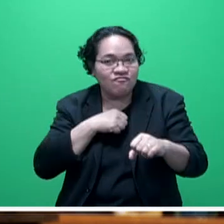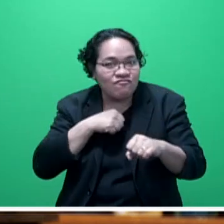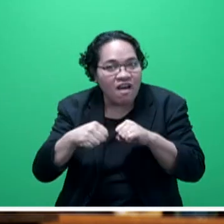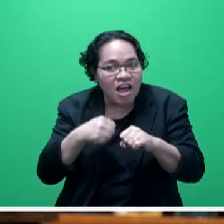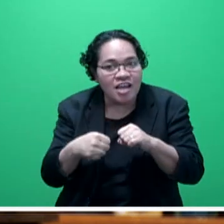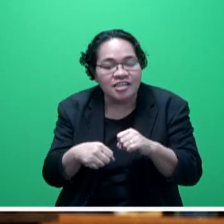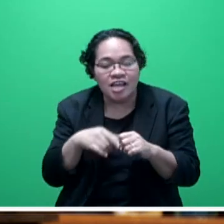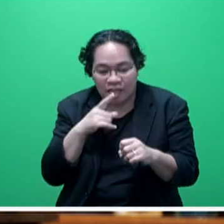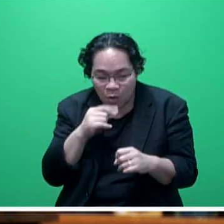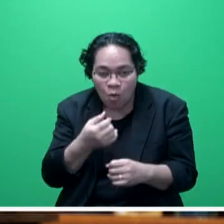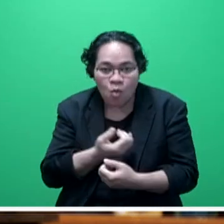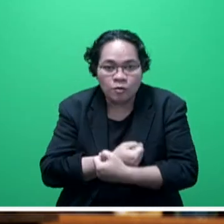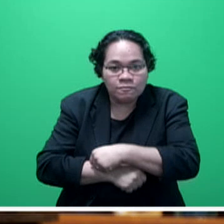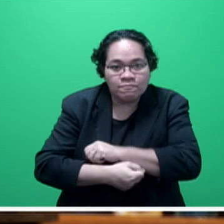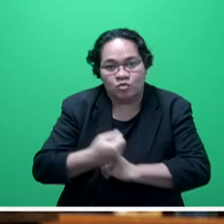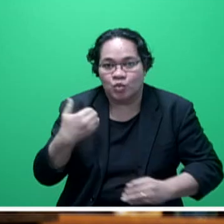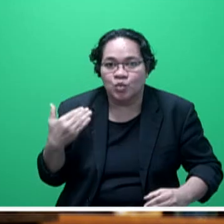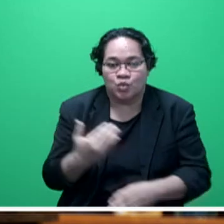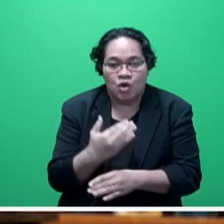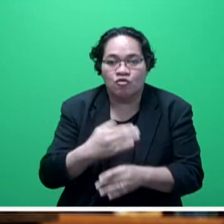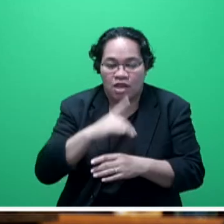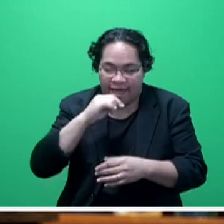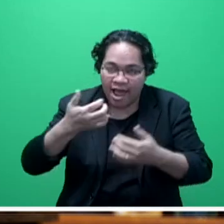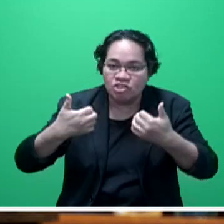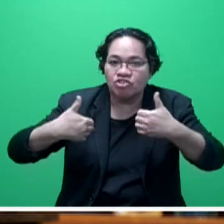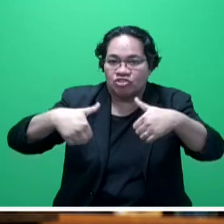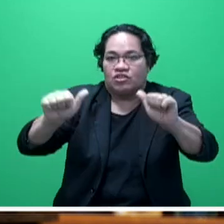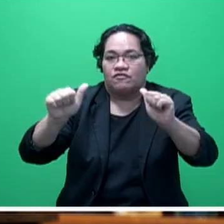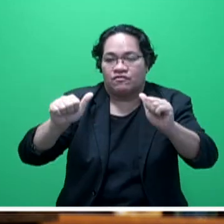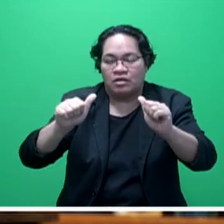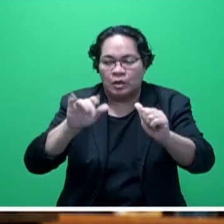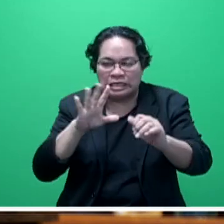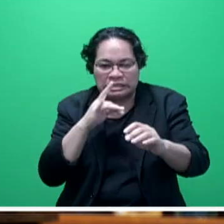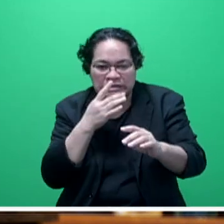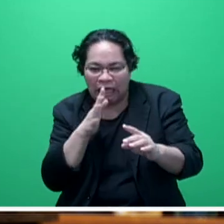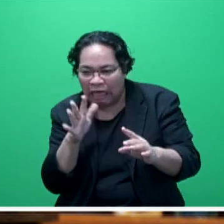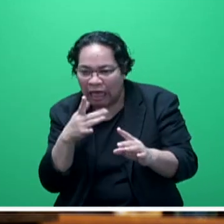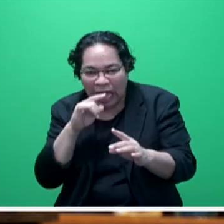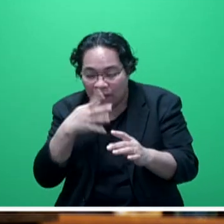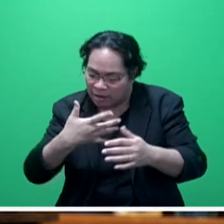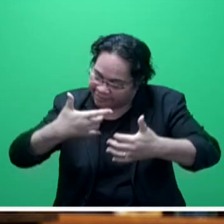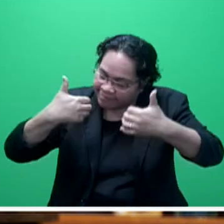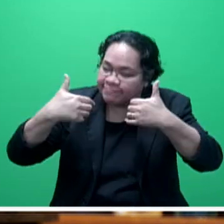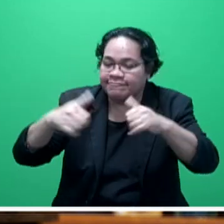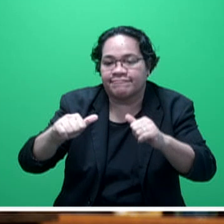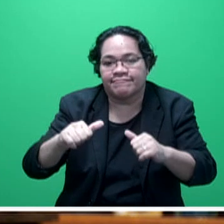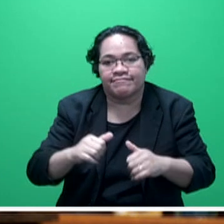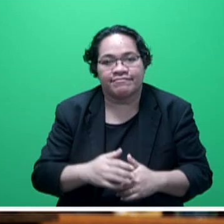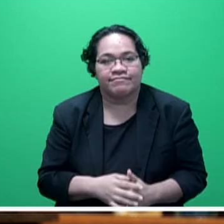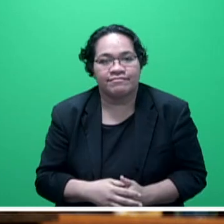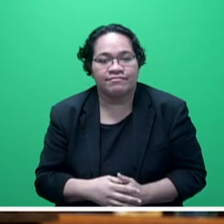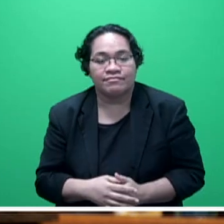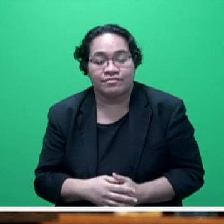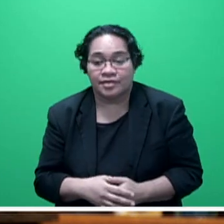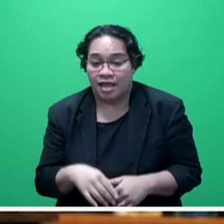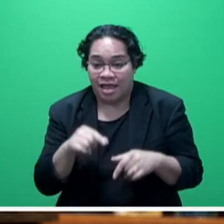work, the courage to achieve what seems to be elusive at this point in time.